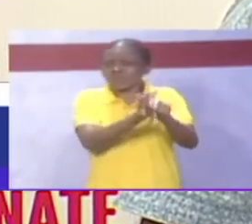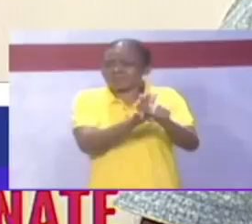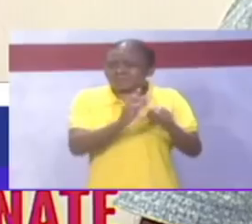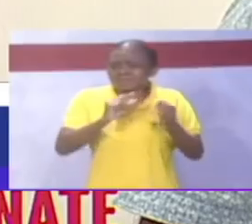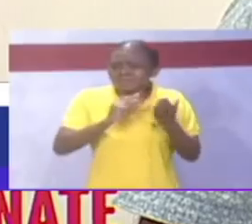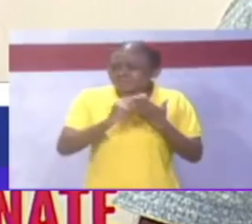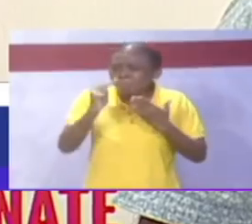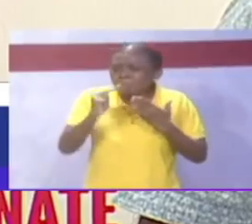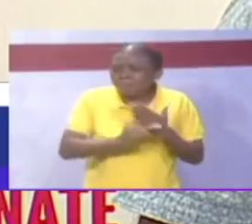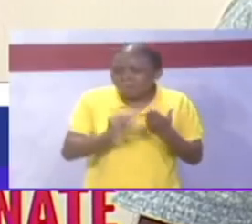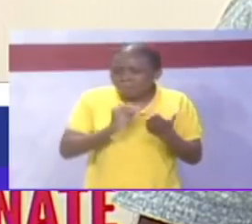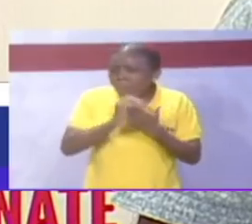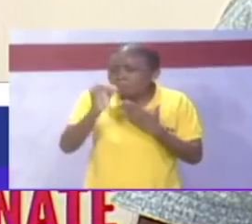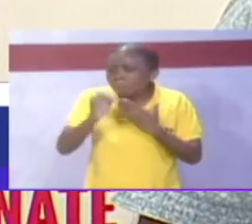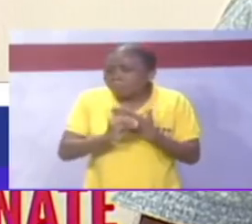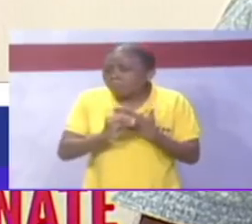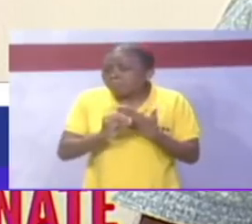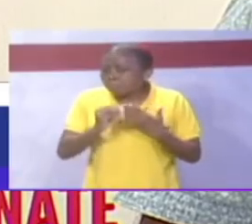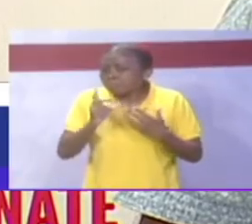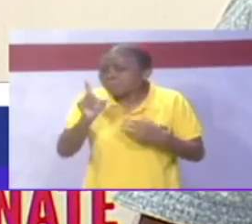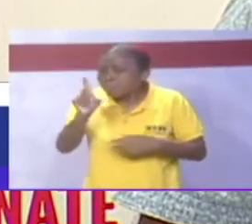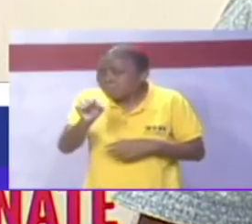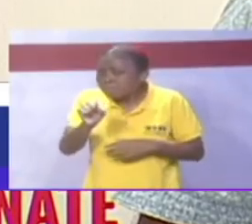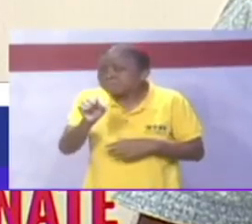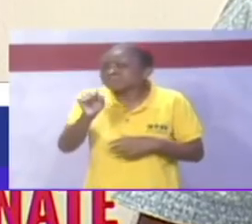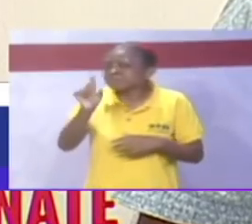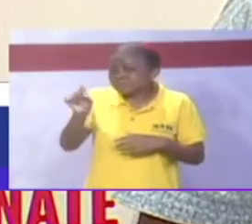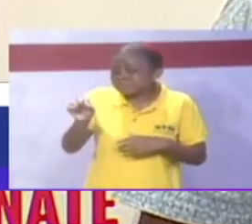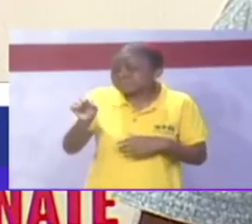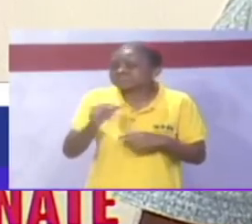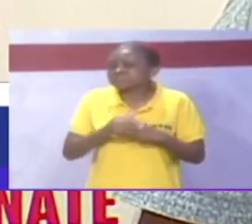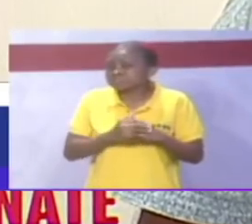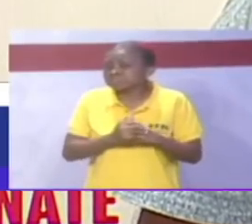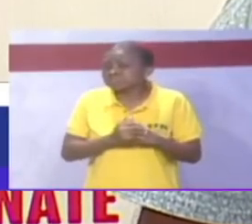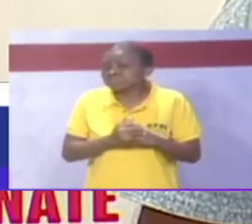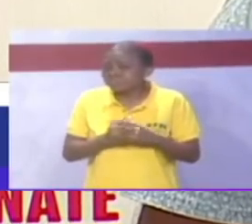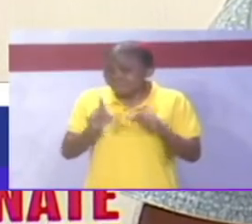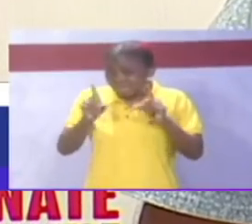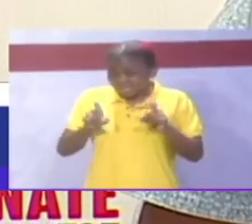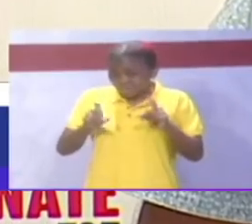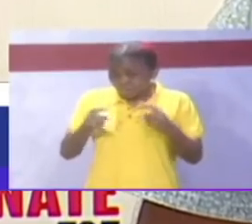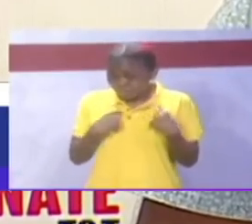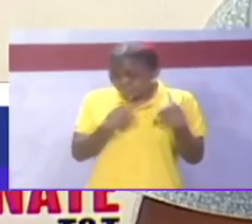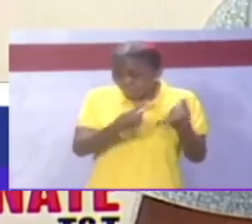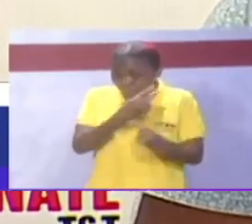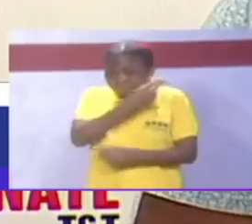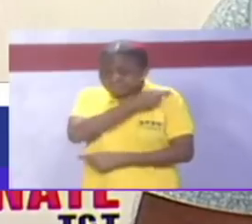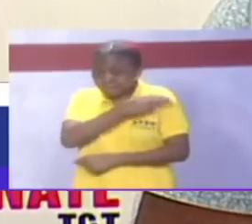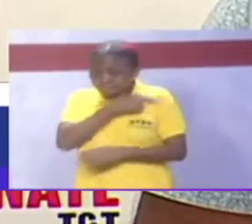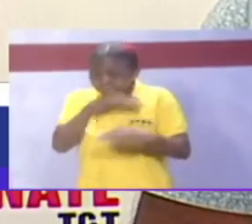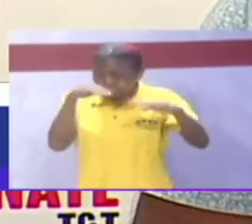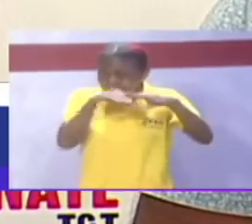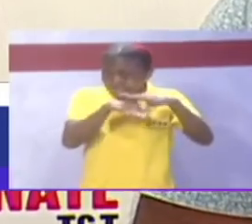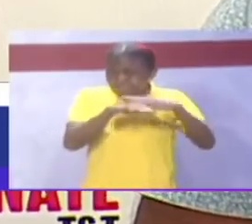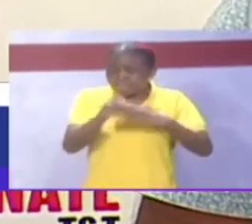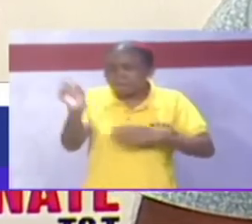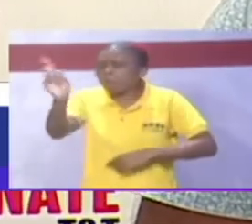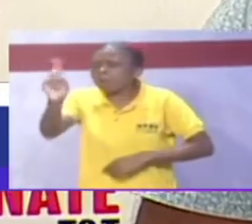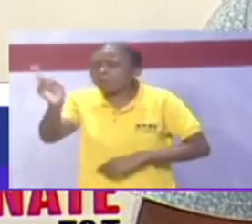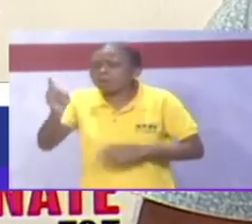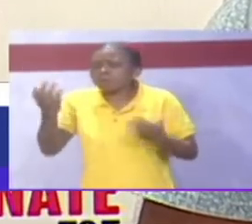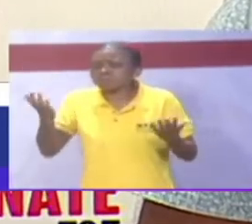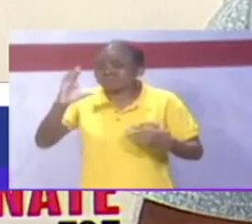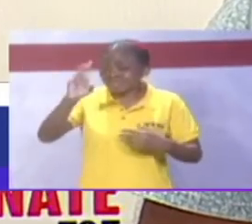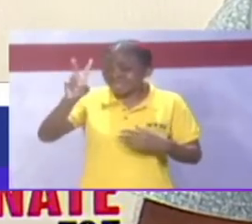year. I had to be hospitalized at the Kuva Hospital